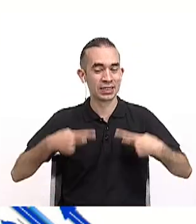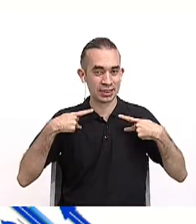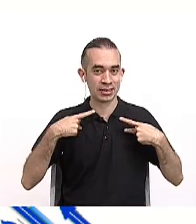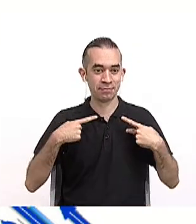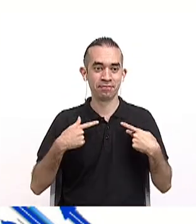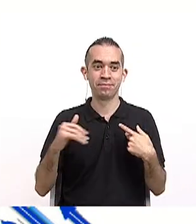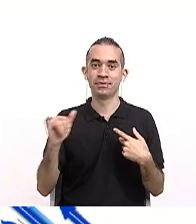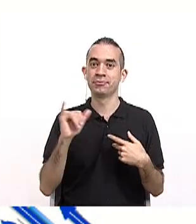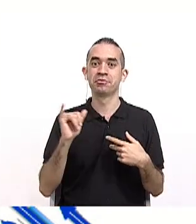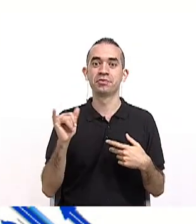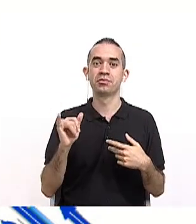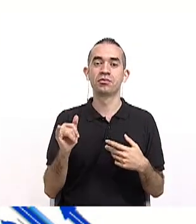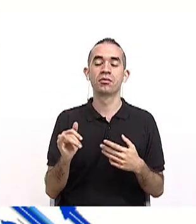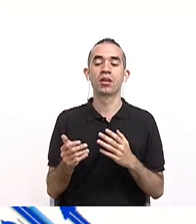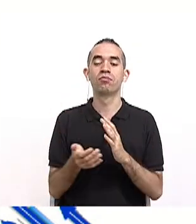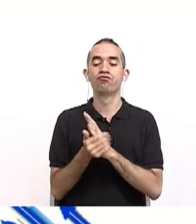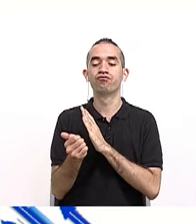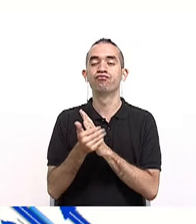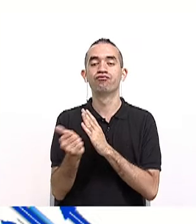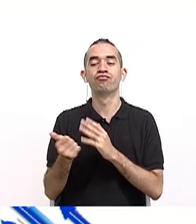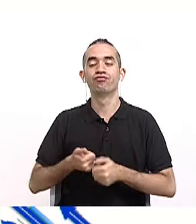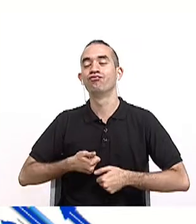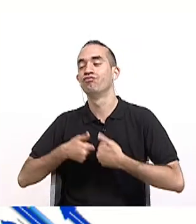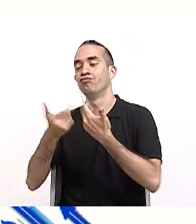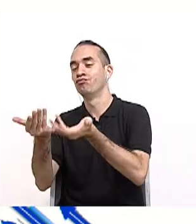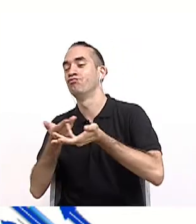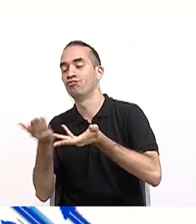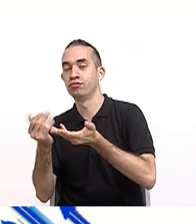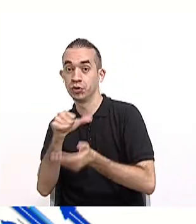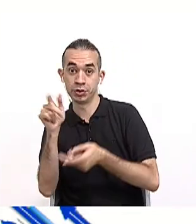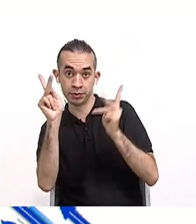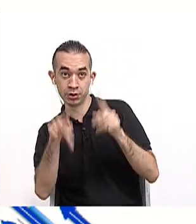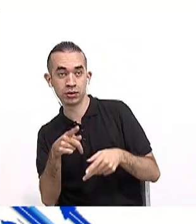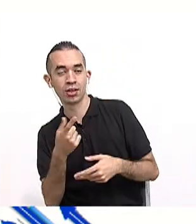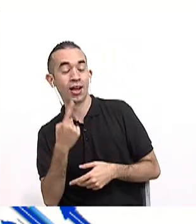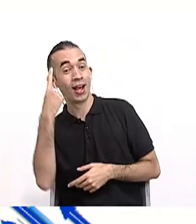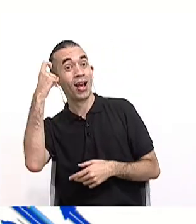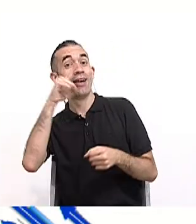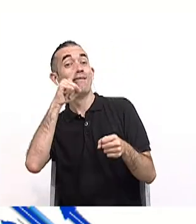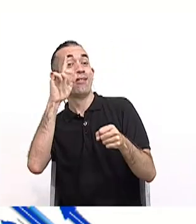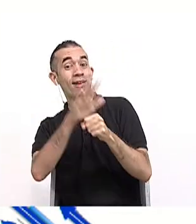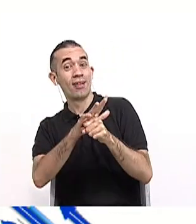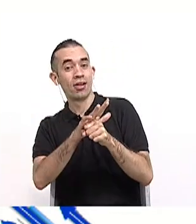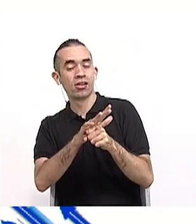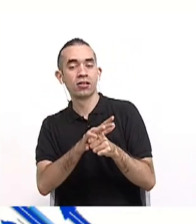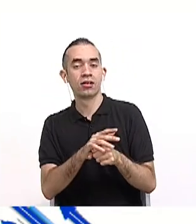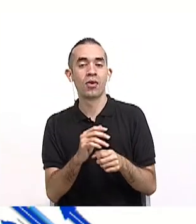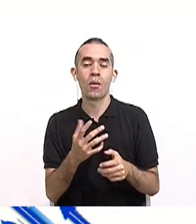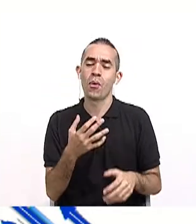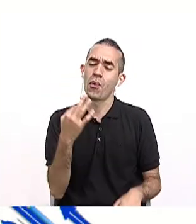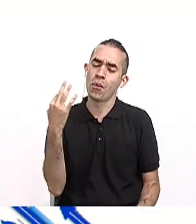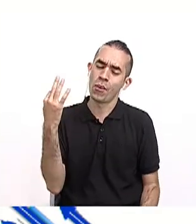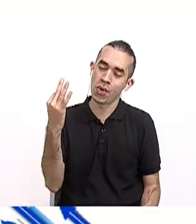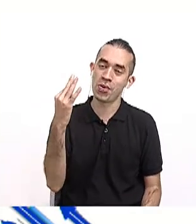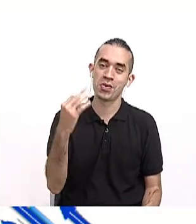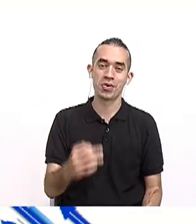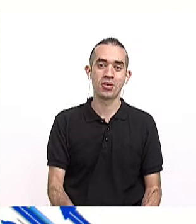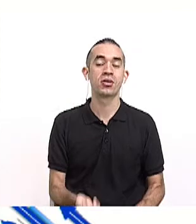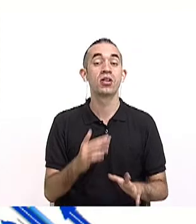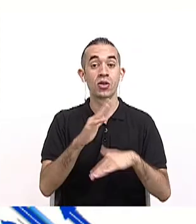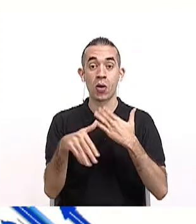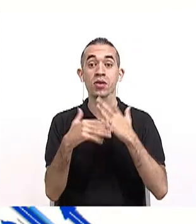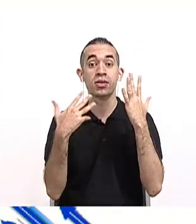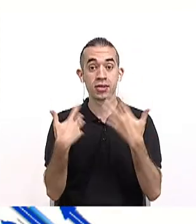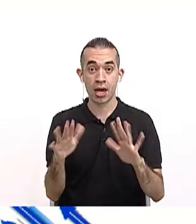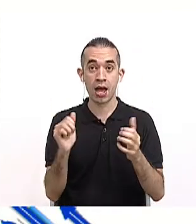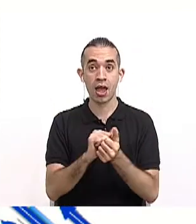to human and help others fulfill their dreams is priceless. We are all changed and look forward to